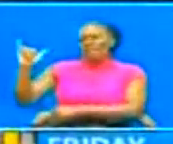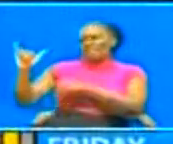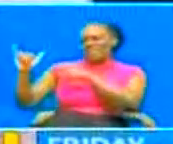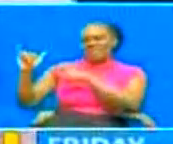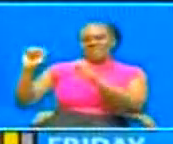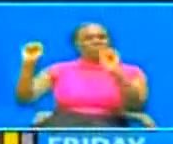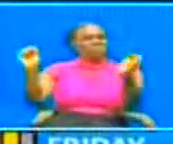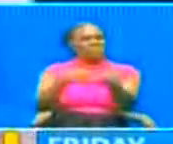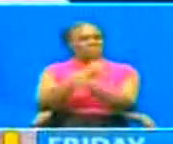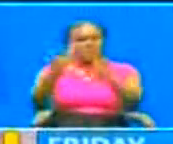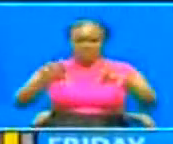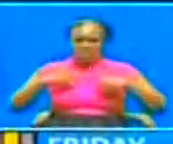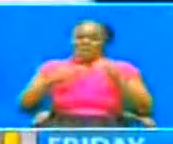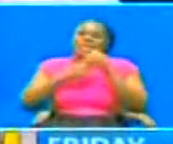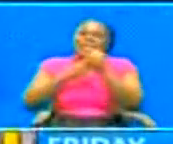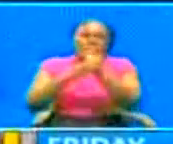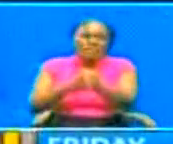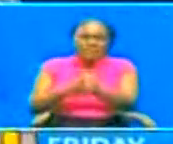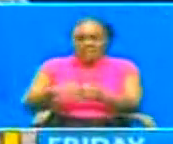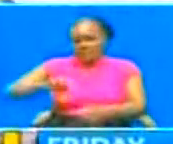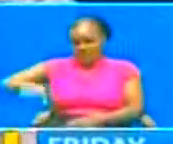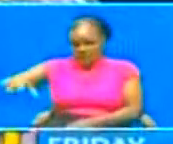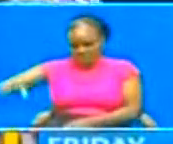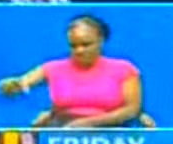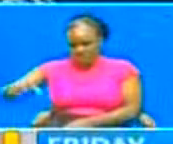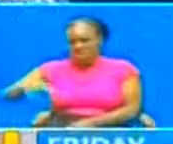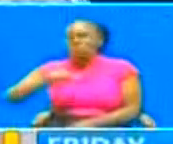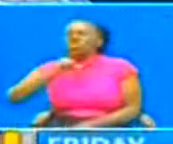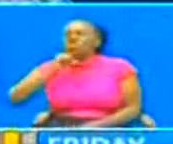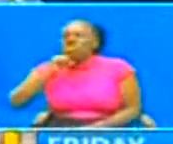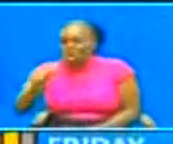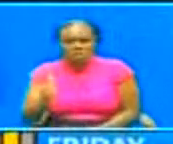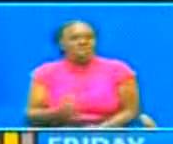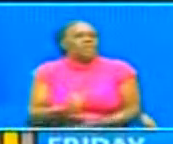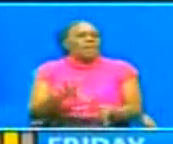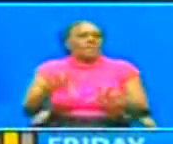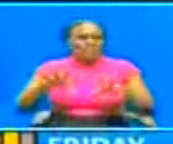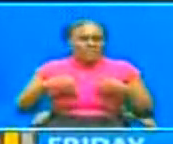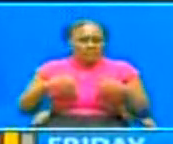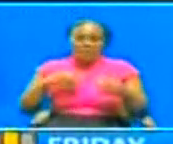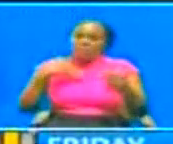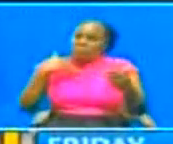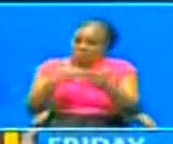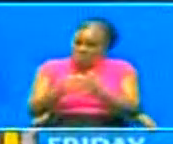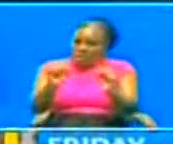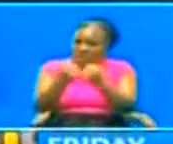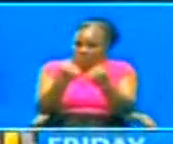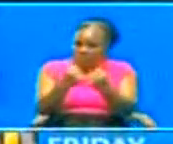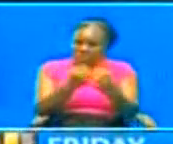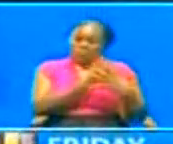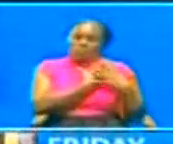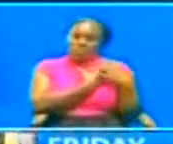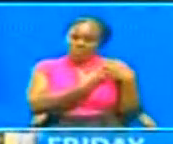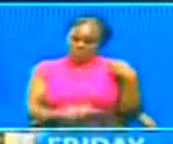unacceptable. And as the leaders from the county, we will not entertain that. But until something is done, a